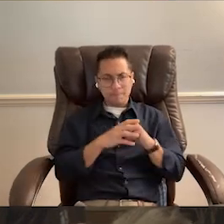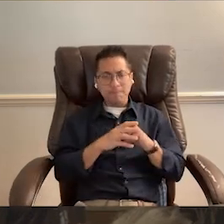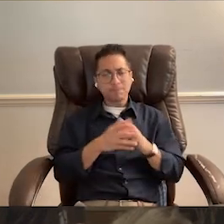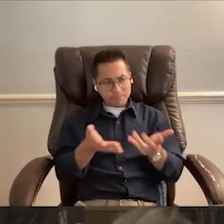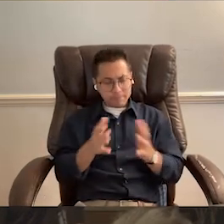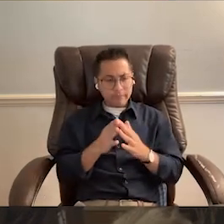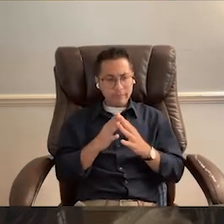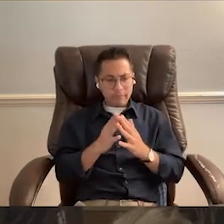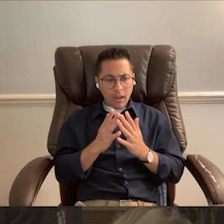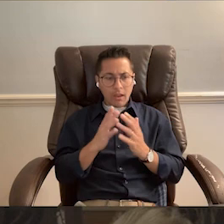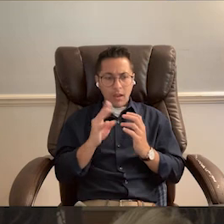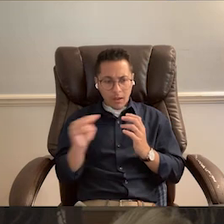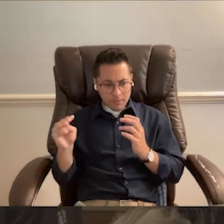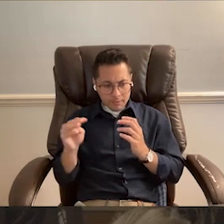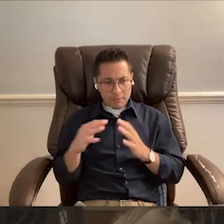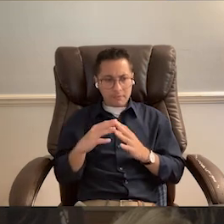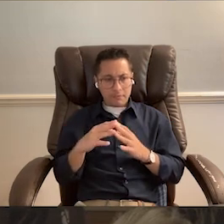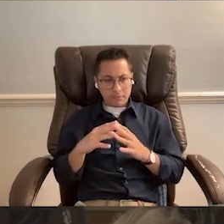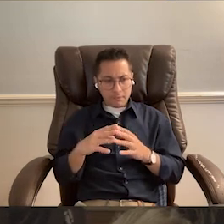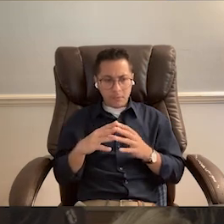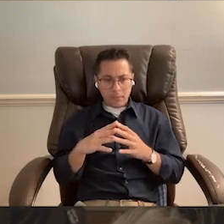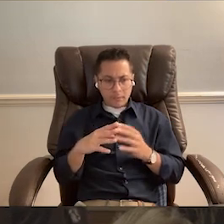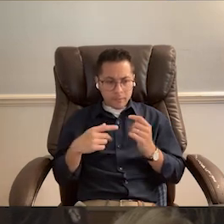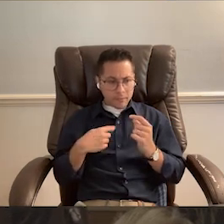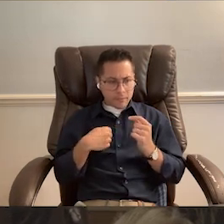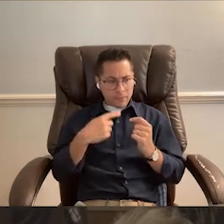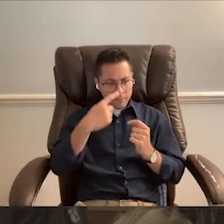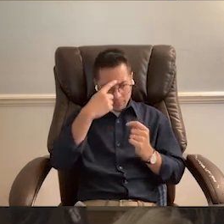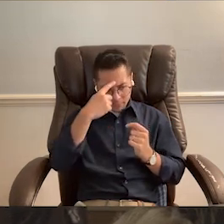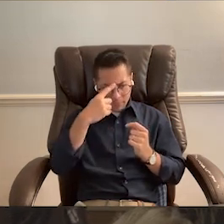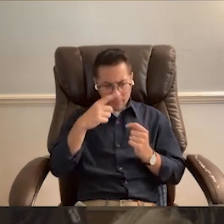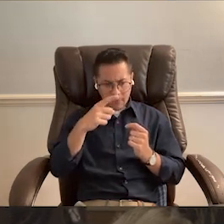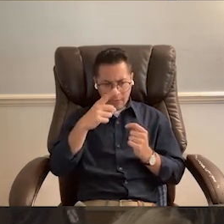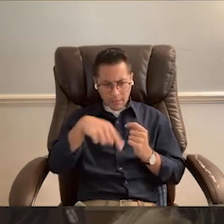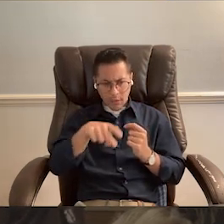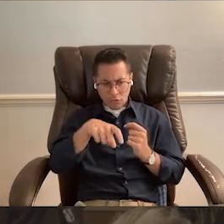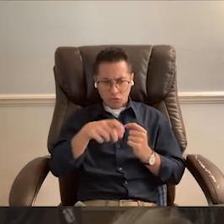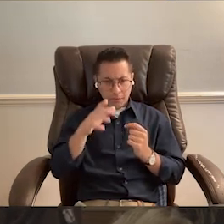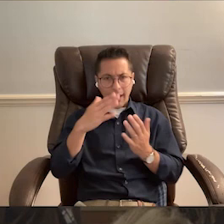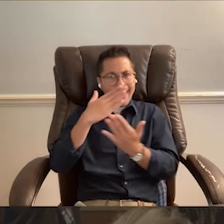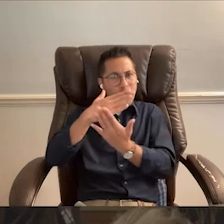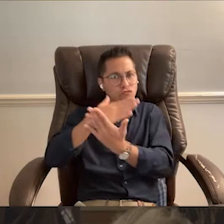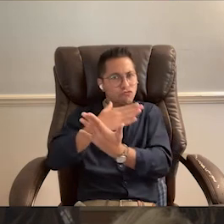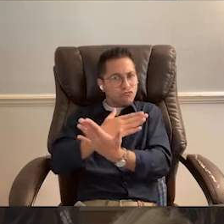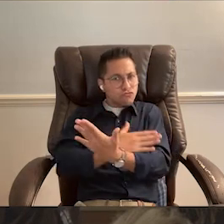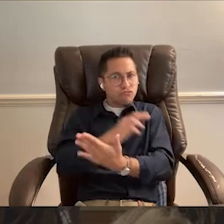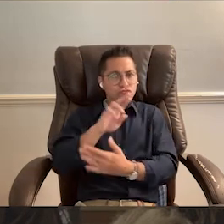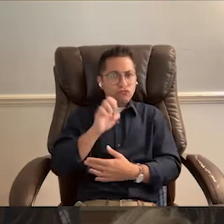what came to my mind like a day or two after the shooting, right, is I